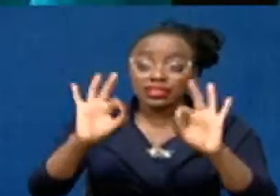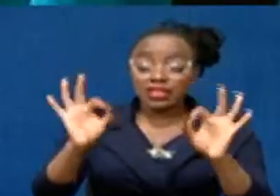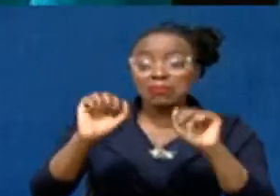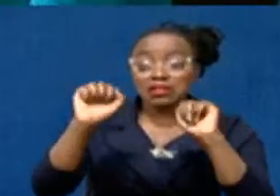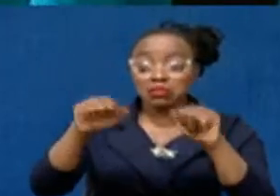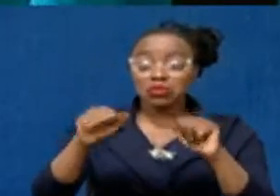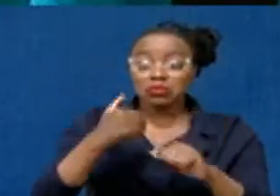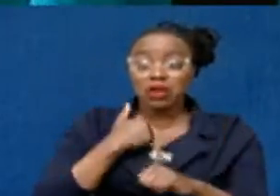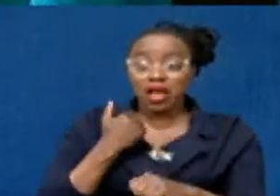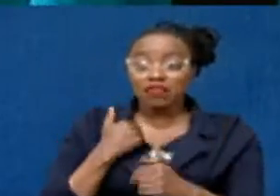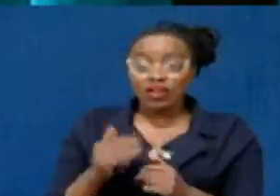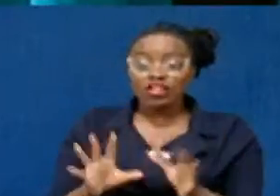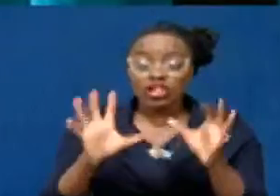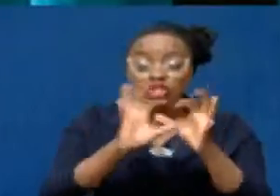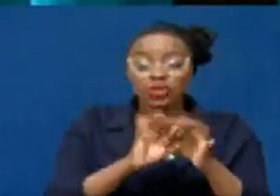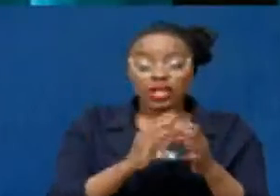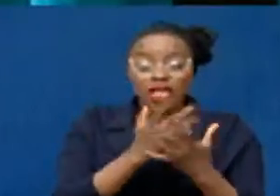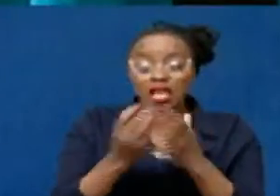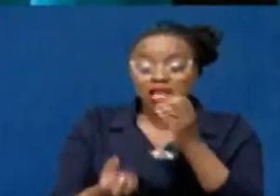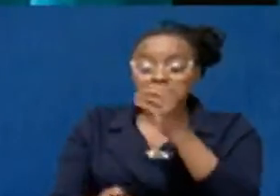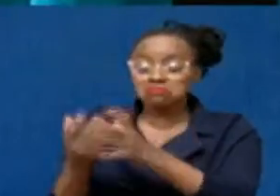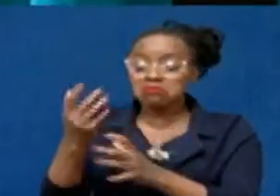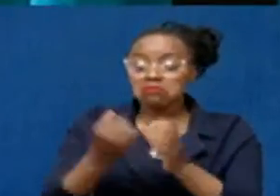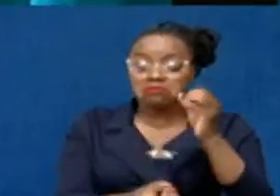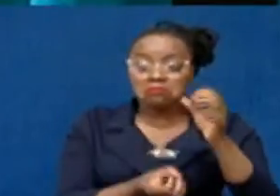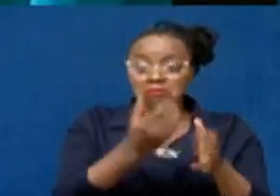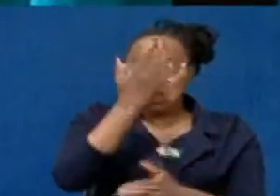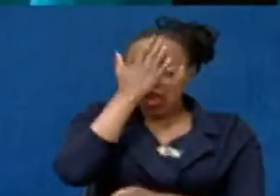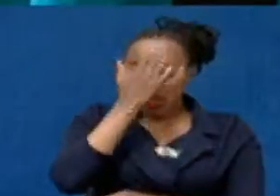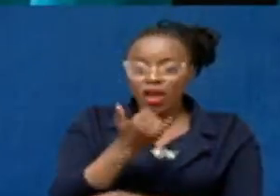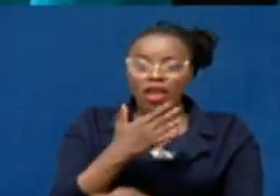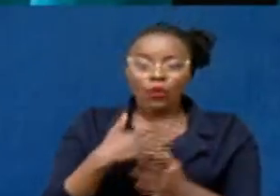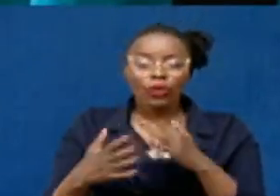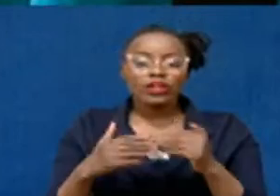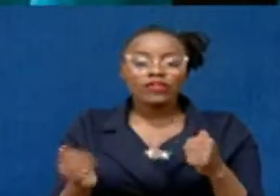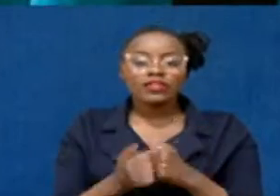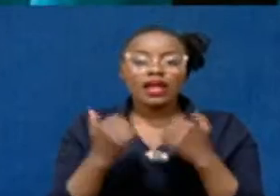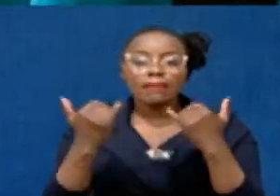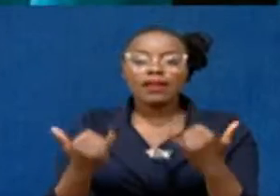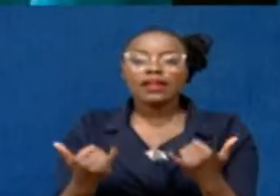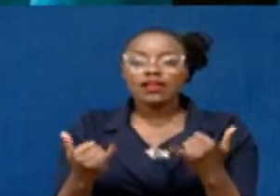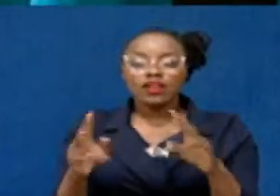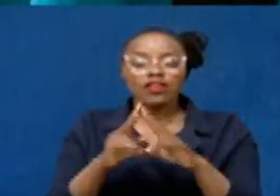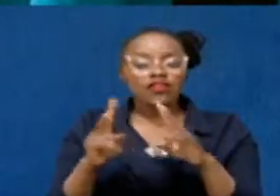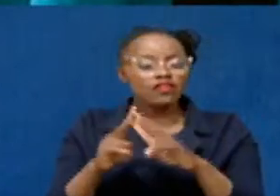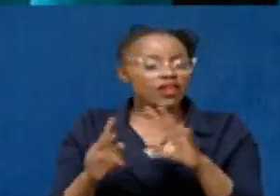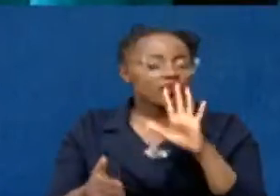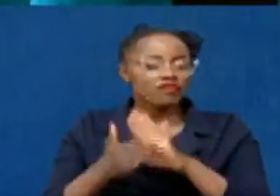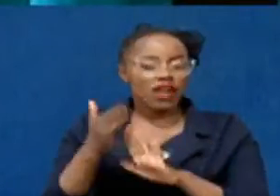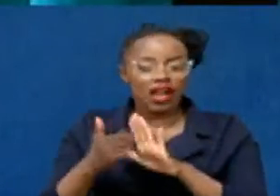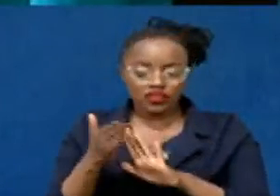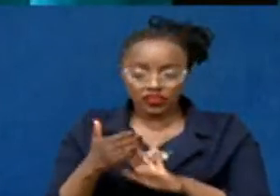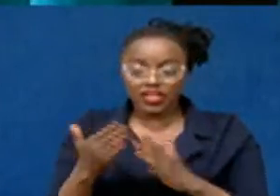surprise and join either of the formations, because what is happening right now is very quickly